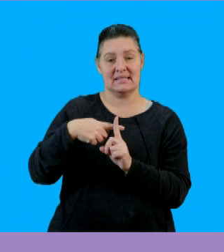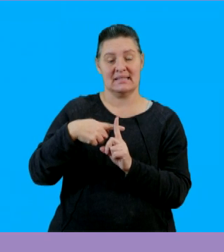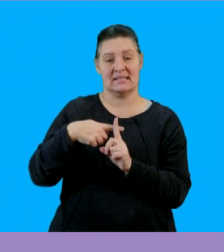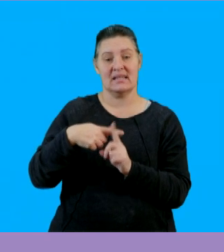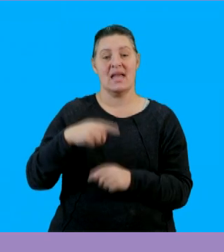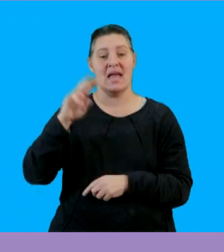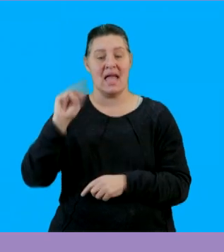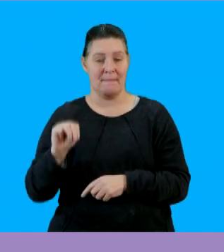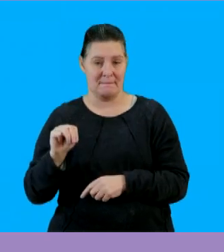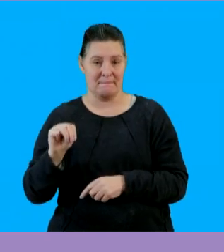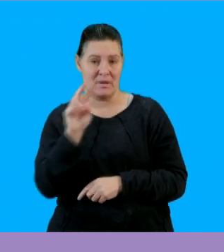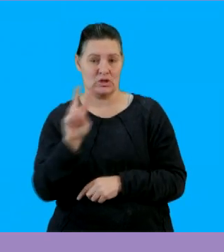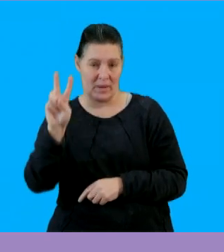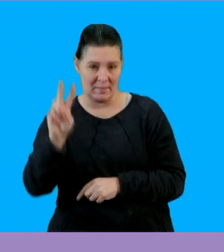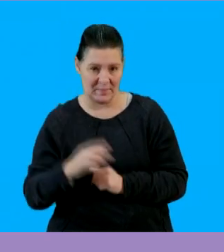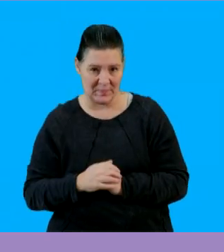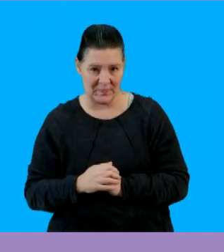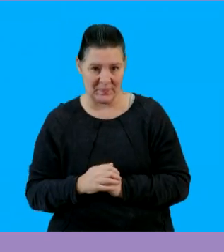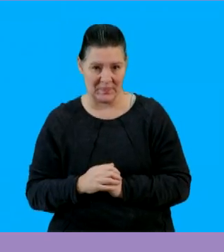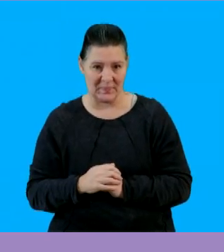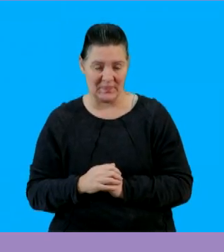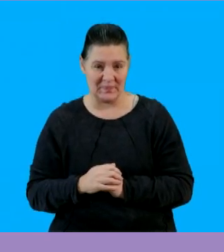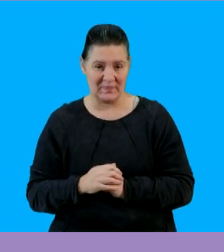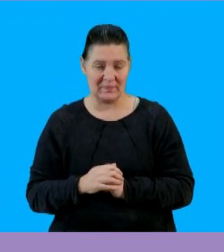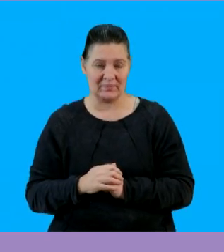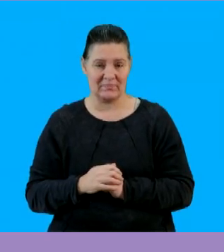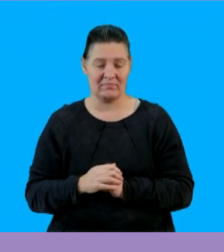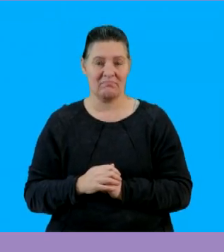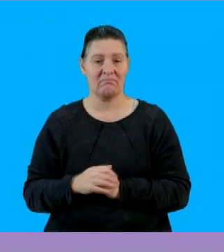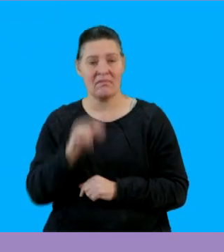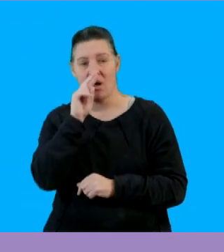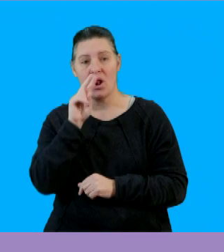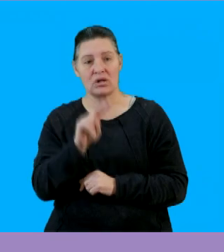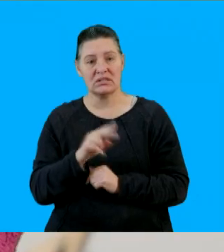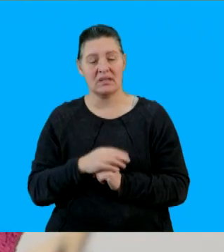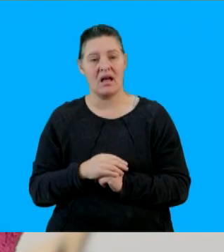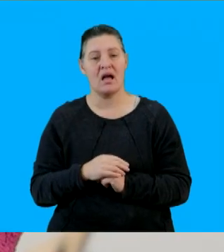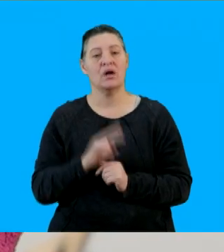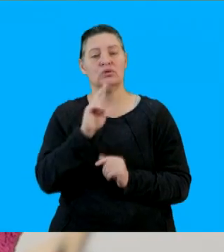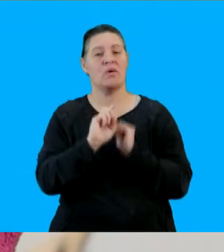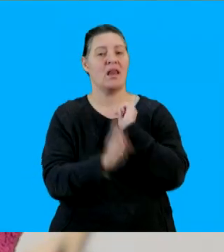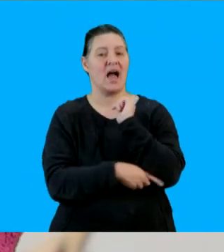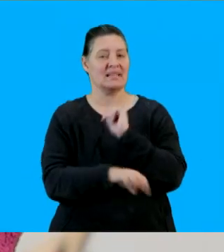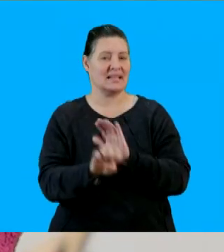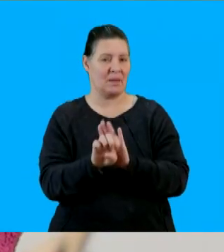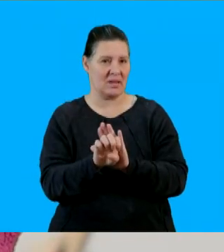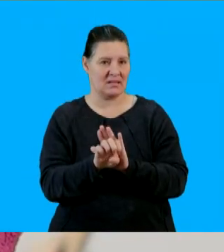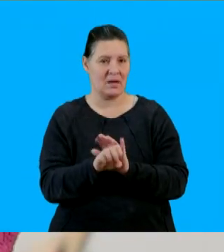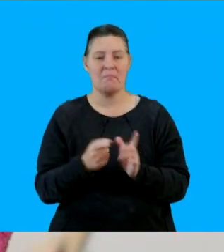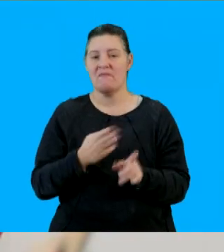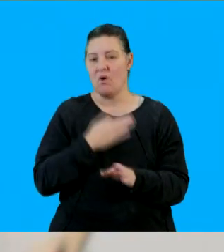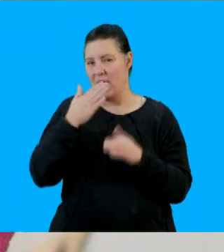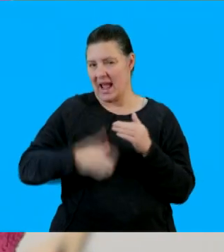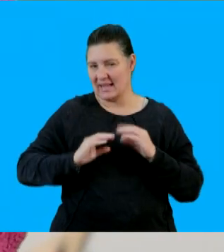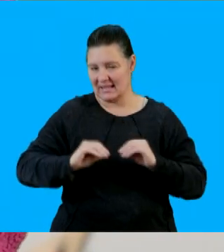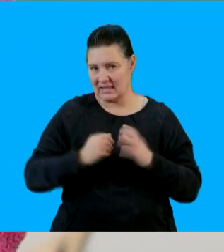6am plus m squared. Let's look at two last